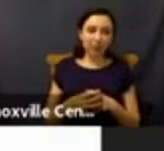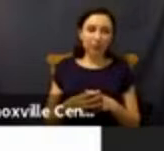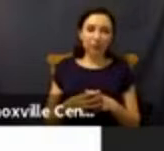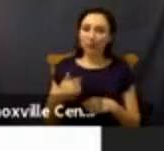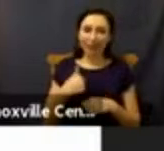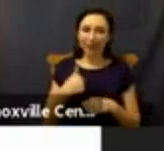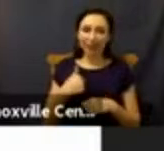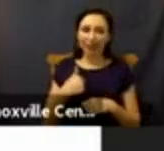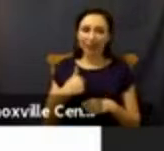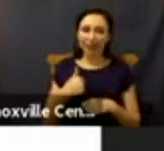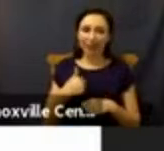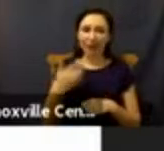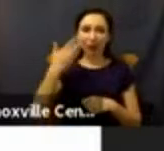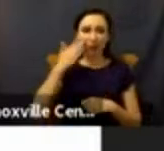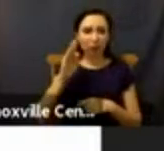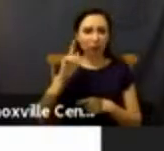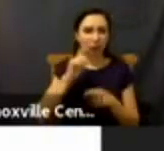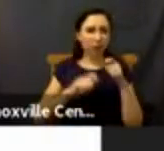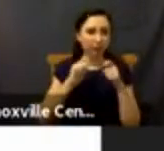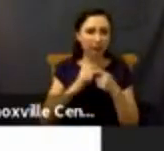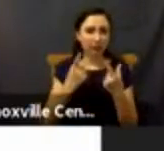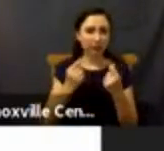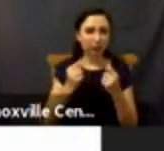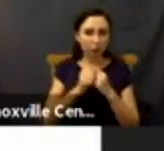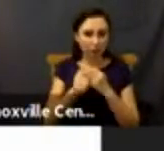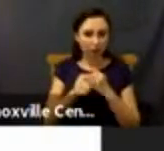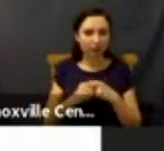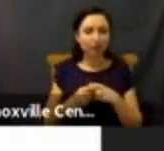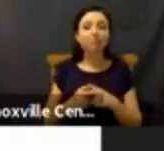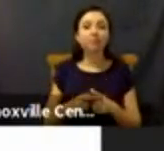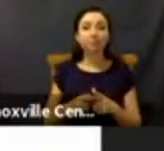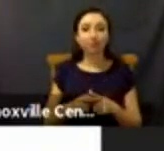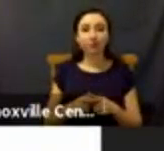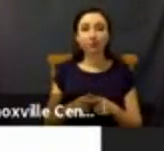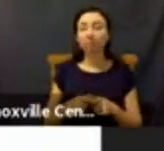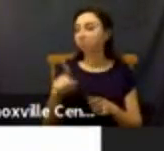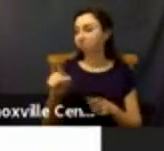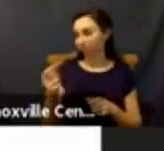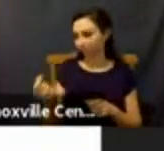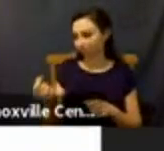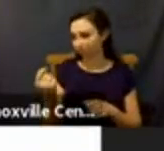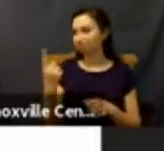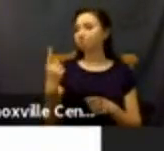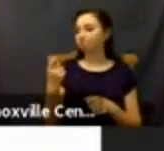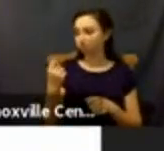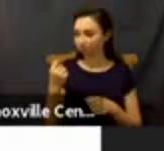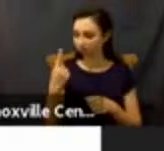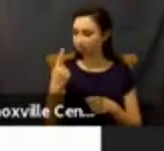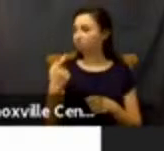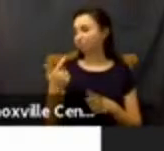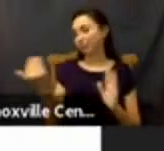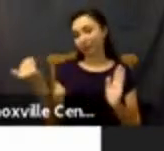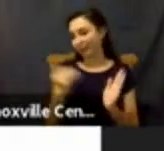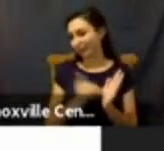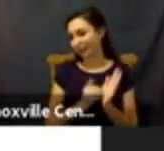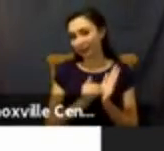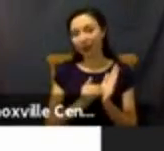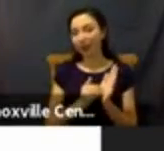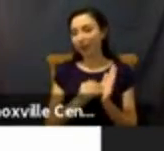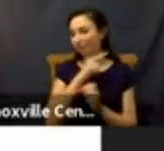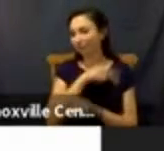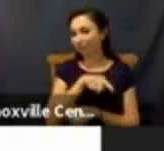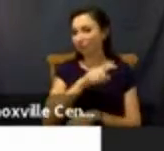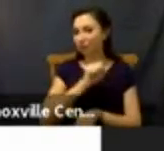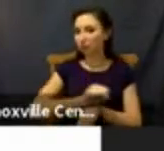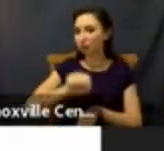know what to do with this. And that's reasonable. I mean, I'm honestly, again, they've been working on this and trying